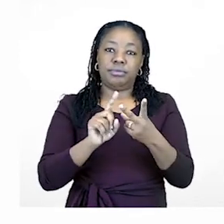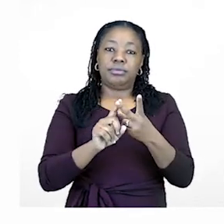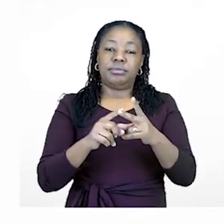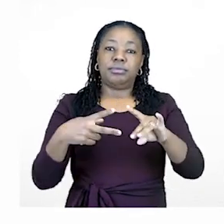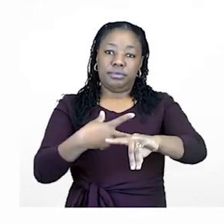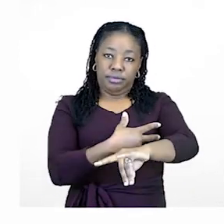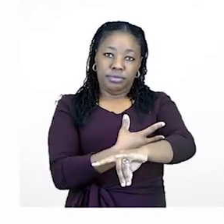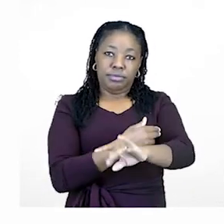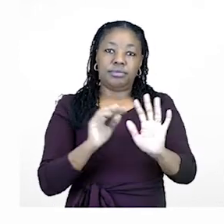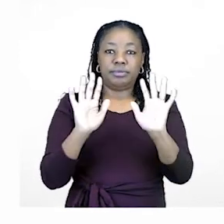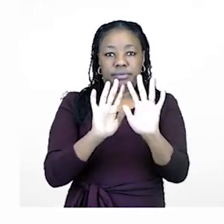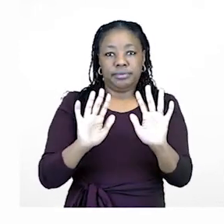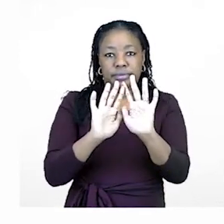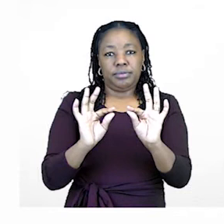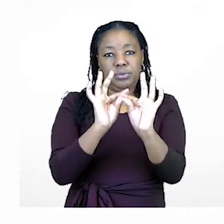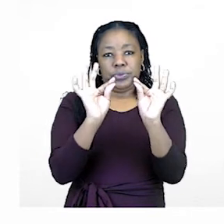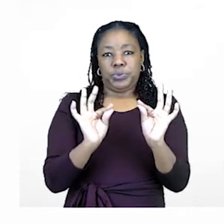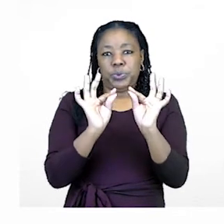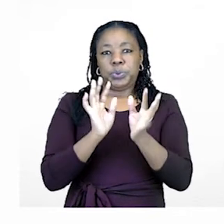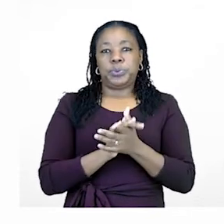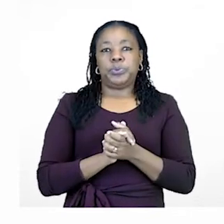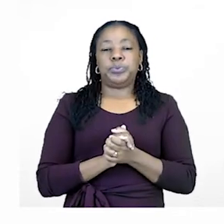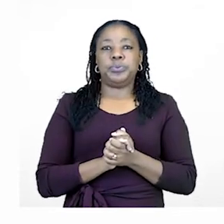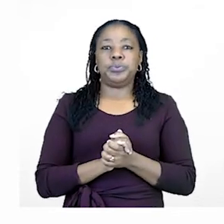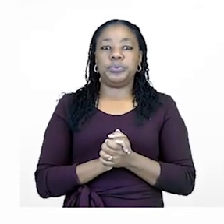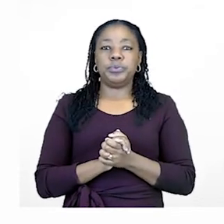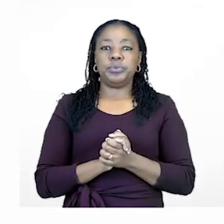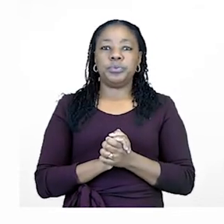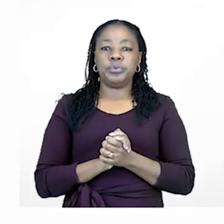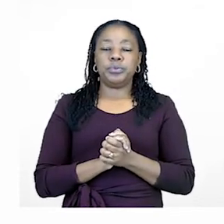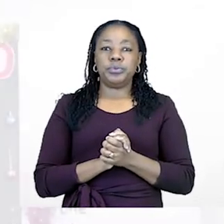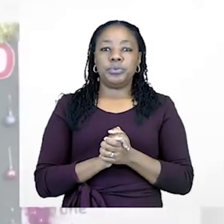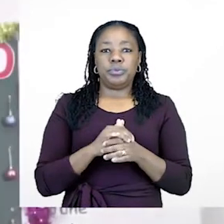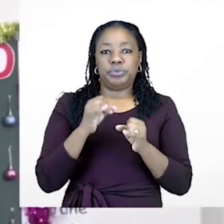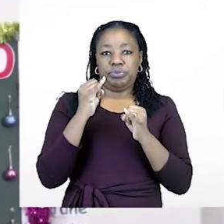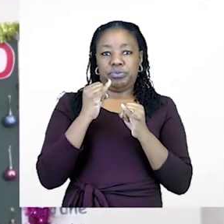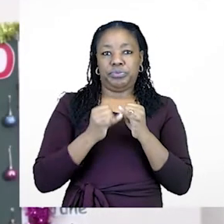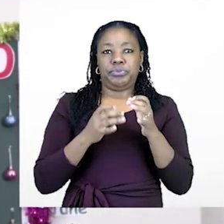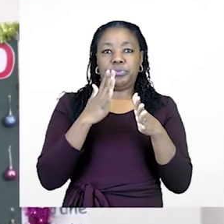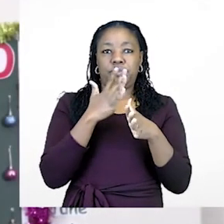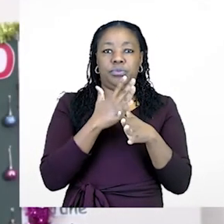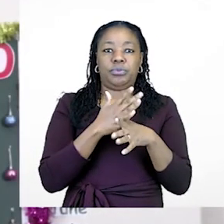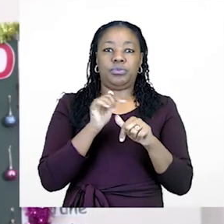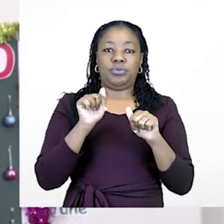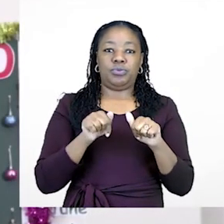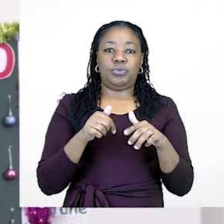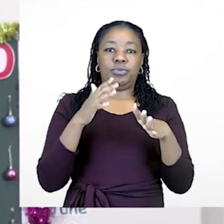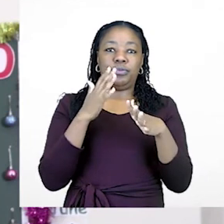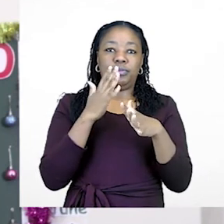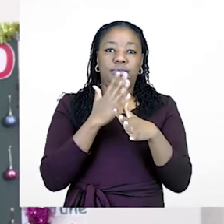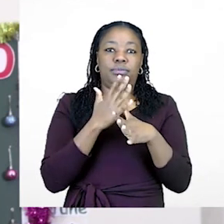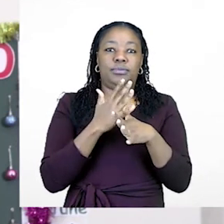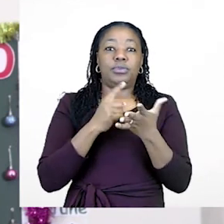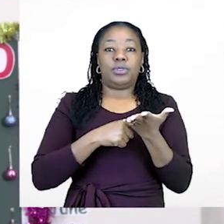you're coloring, it is beautiful. This is going to be our last exercise for this lesson.